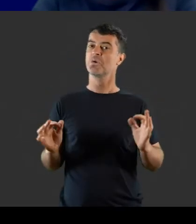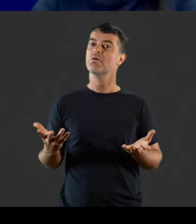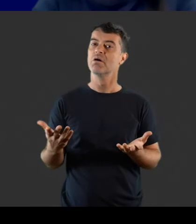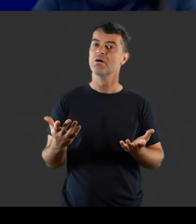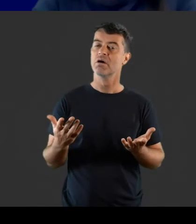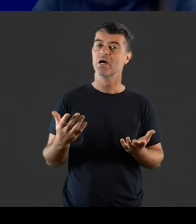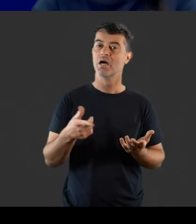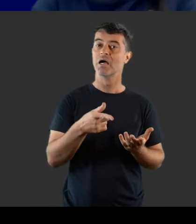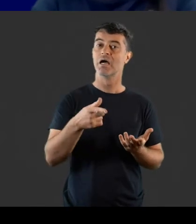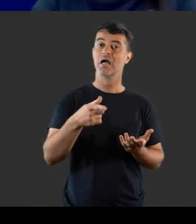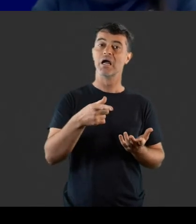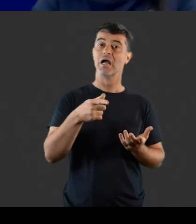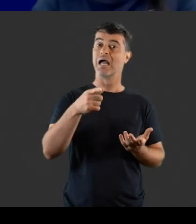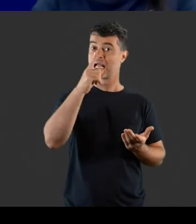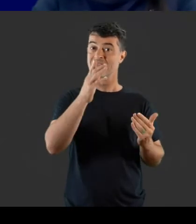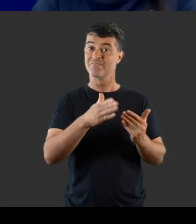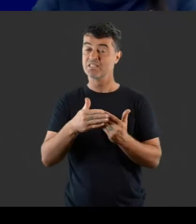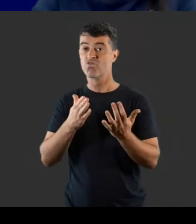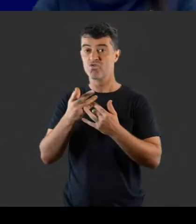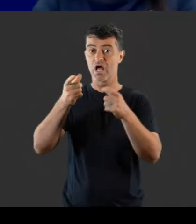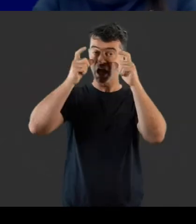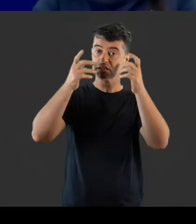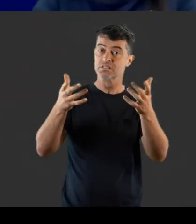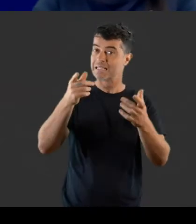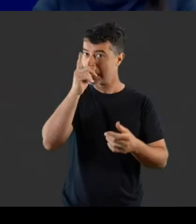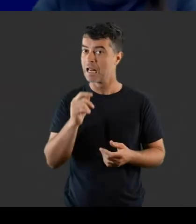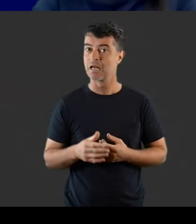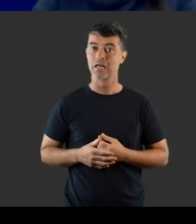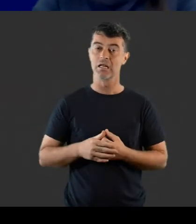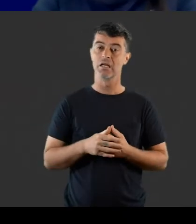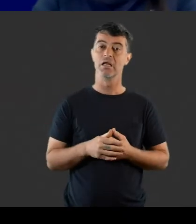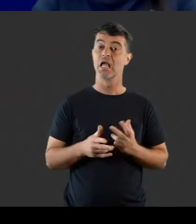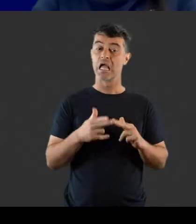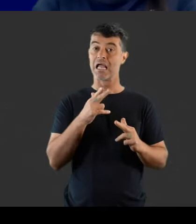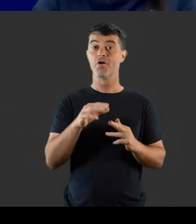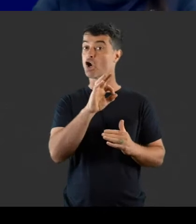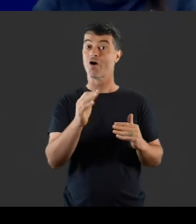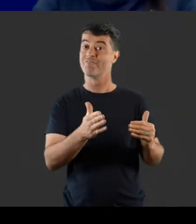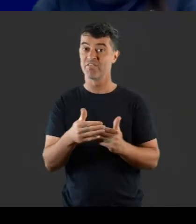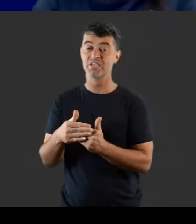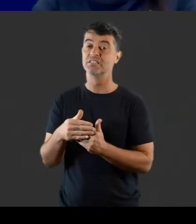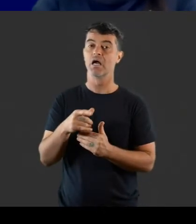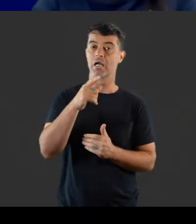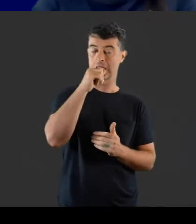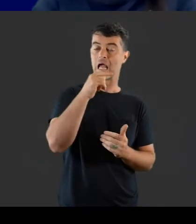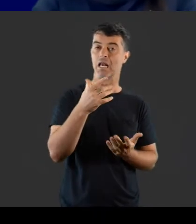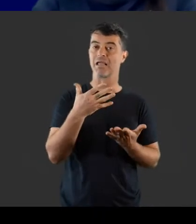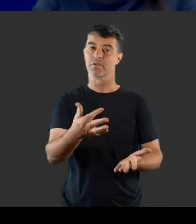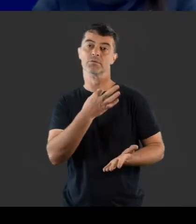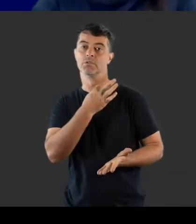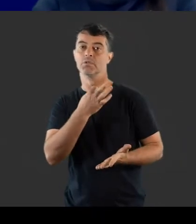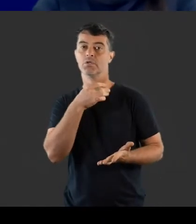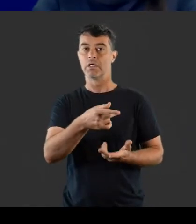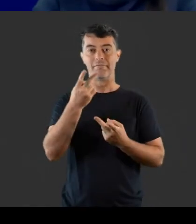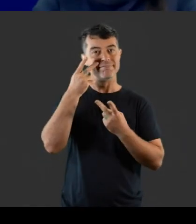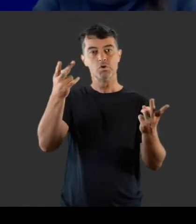adult. Refractive errors should be corrected by glasses, as uncorrected refractive errors may pose